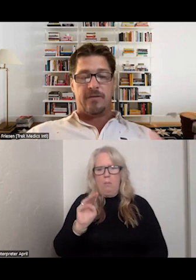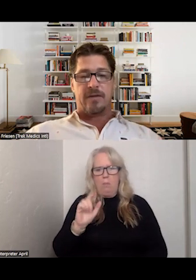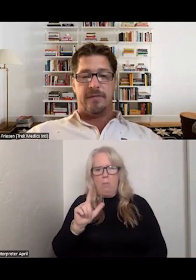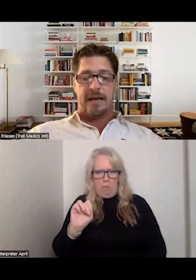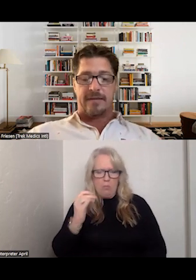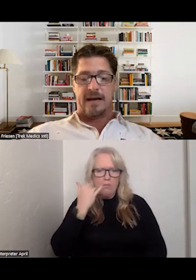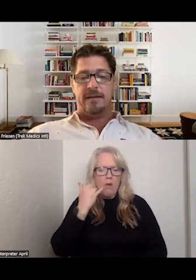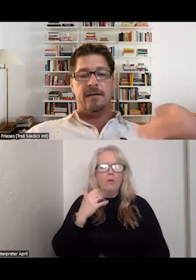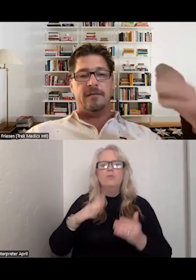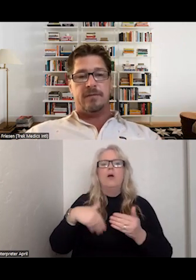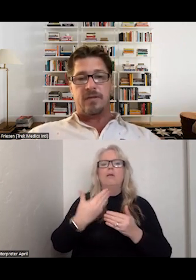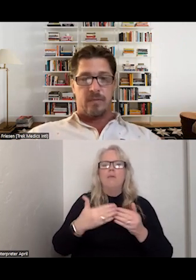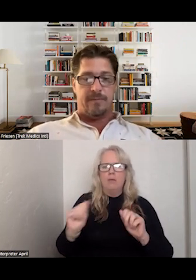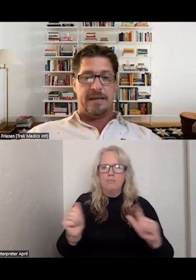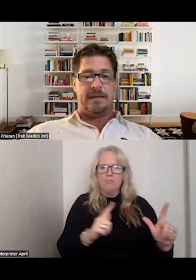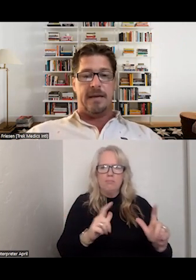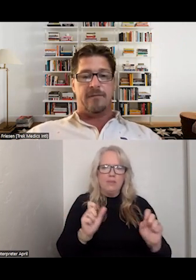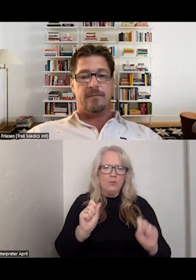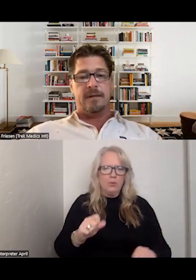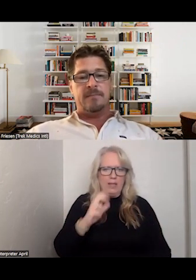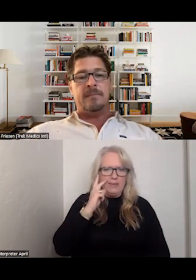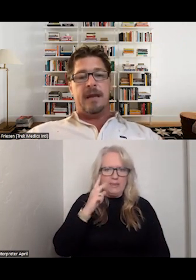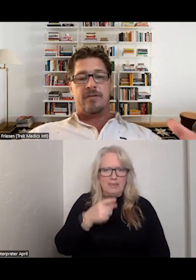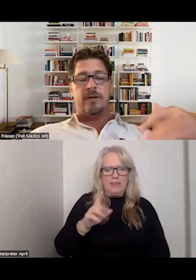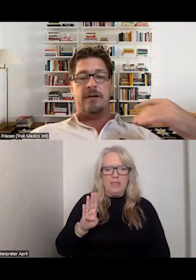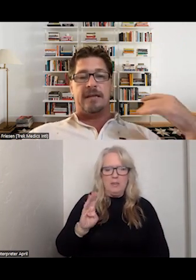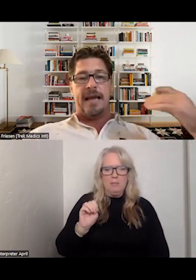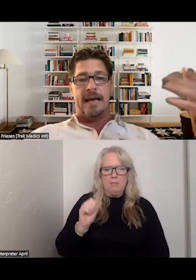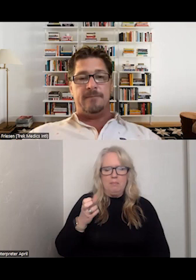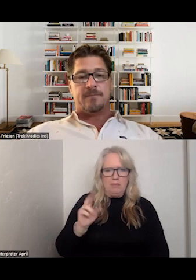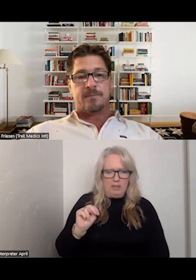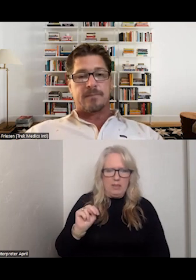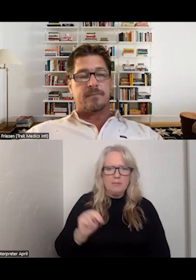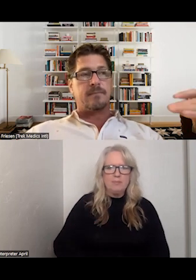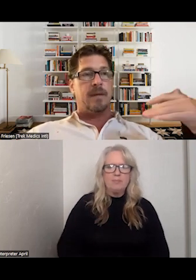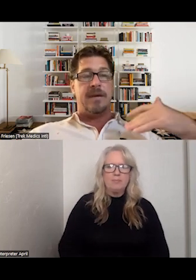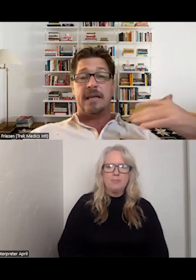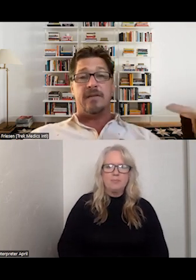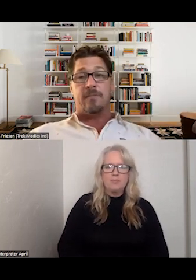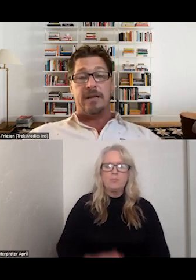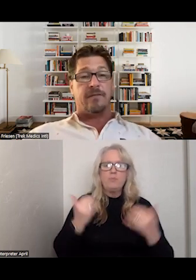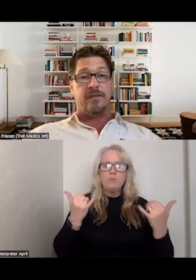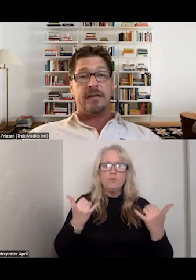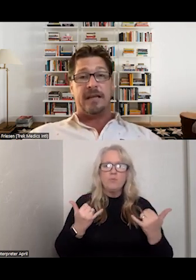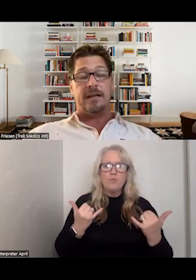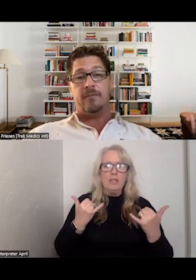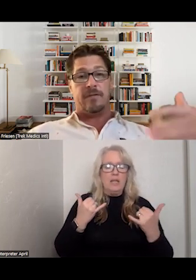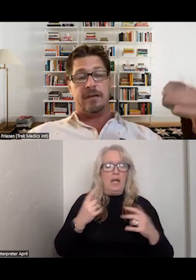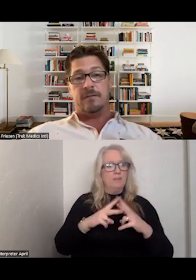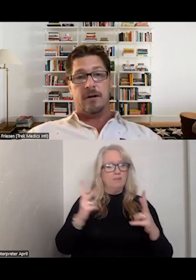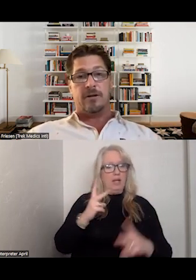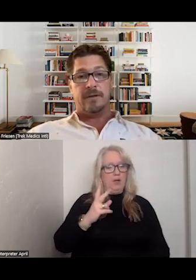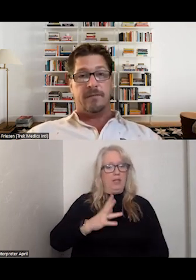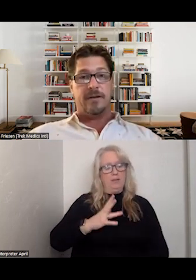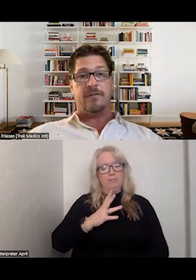And as you'll see in the next slide, this is where Beacon came from. And so now today, Beacon is a pretty sophisticated, I would